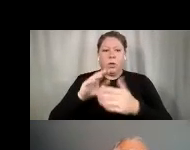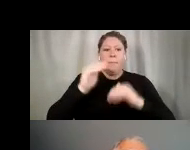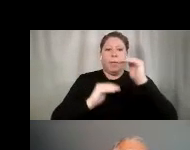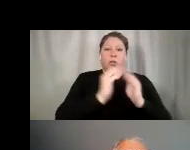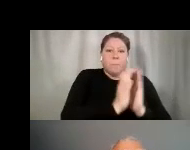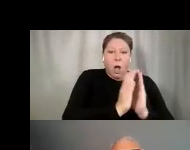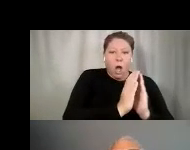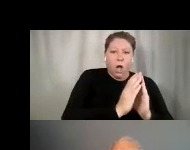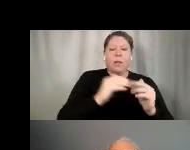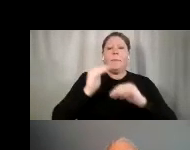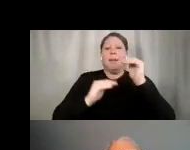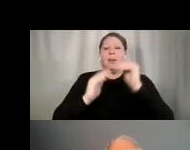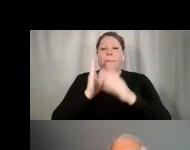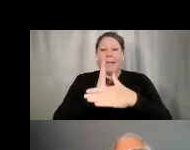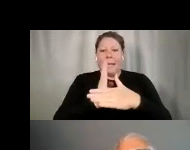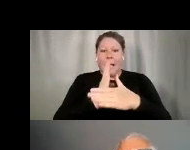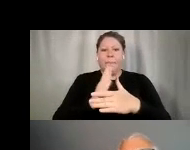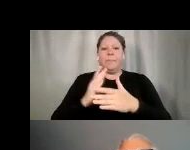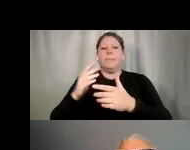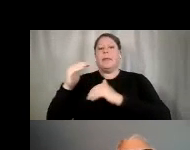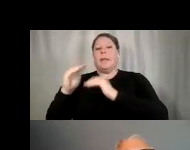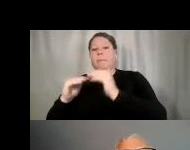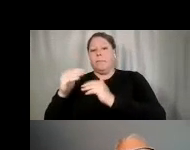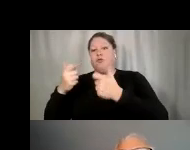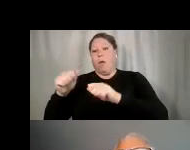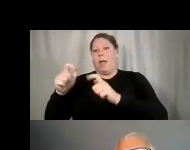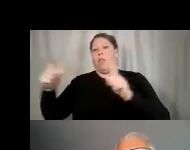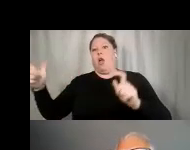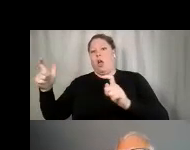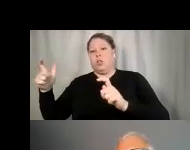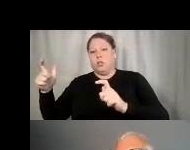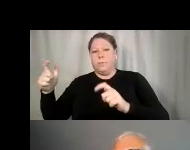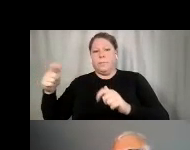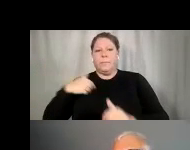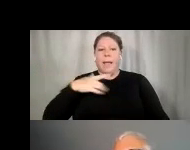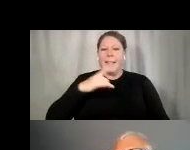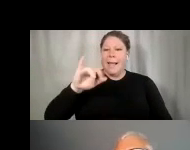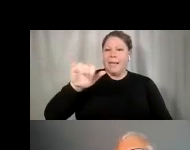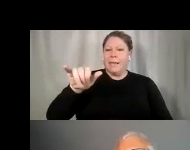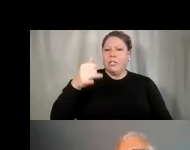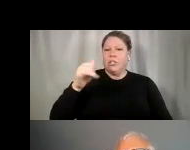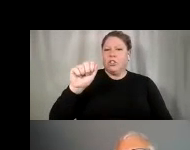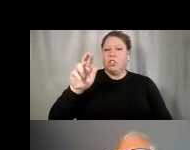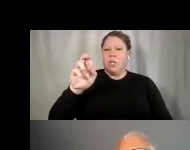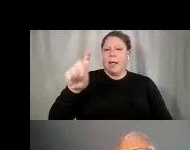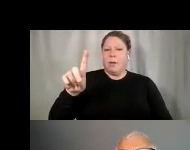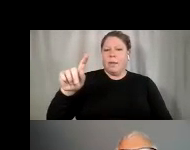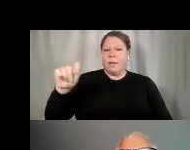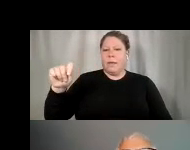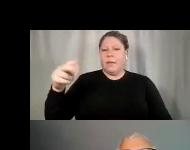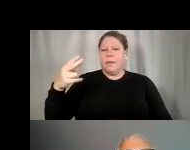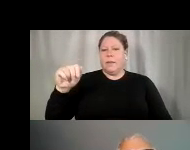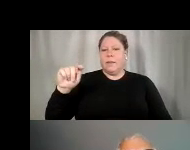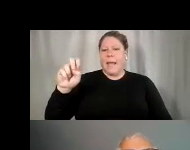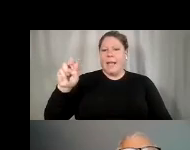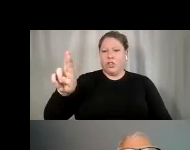medium scale, and then we can try it on a large scale. I really like Jared Thatcher's talk on